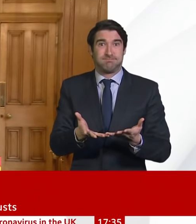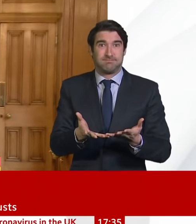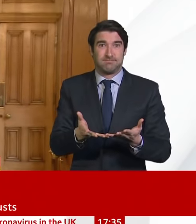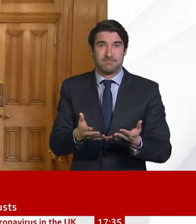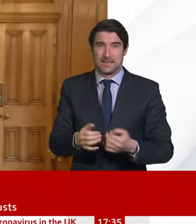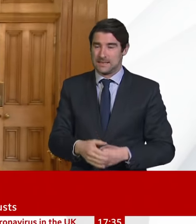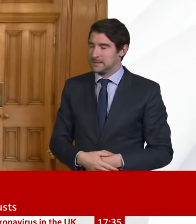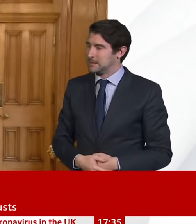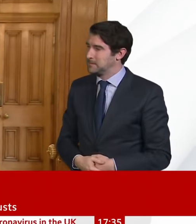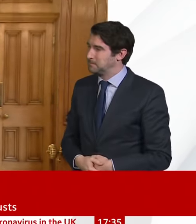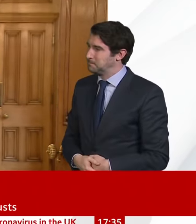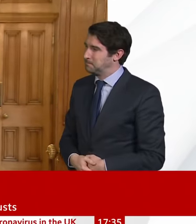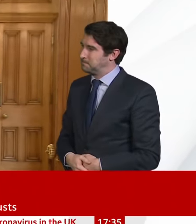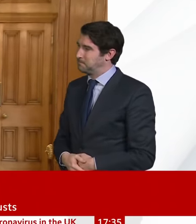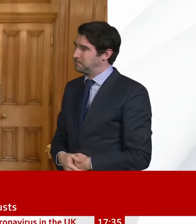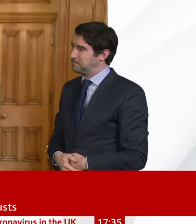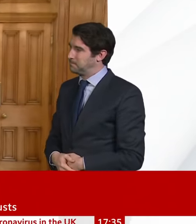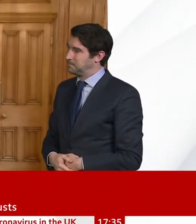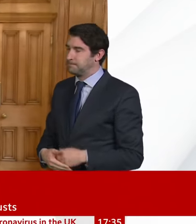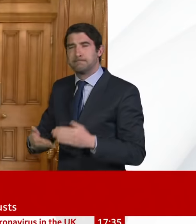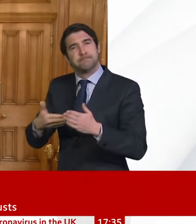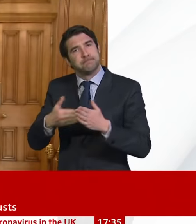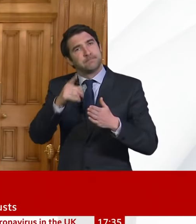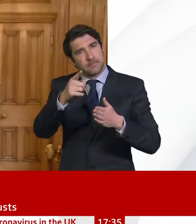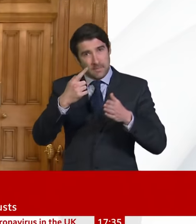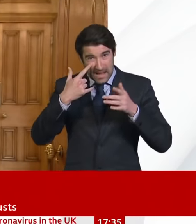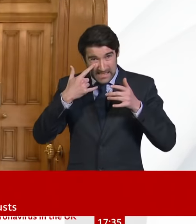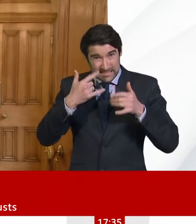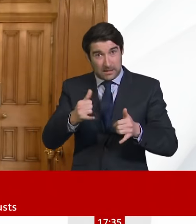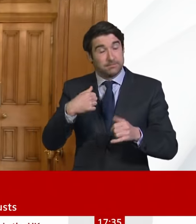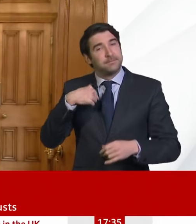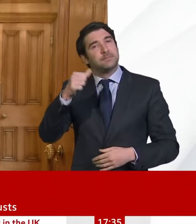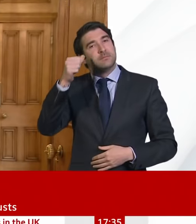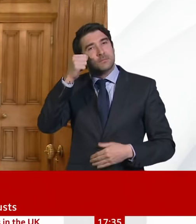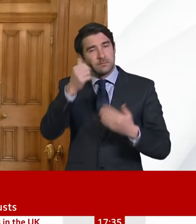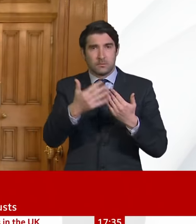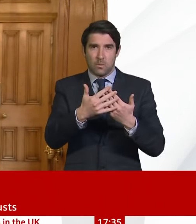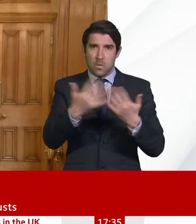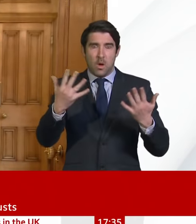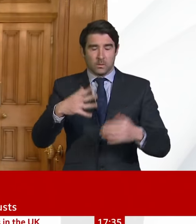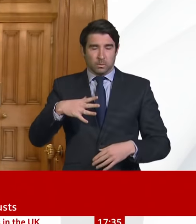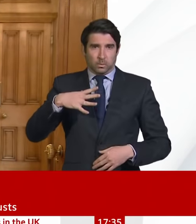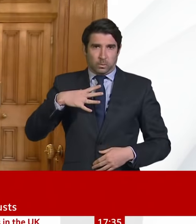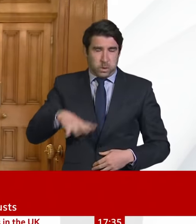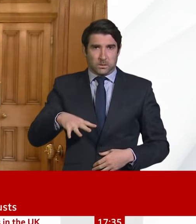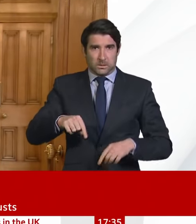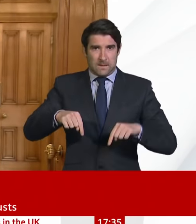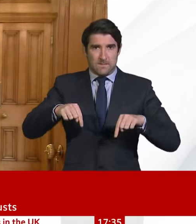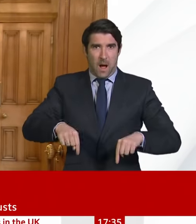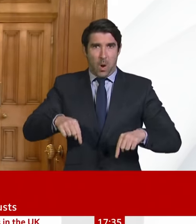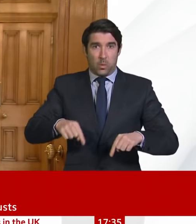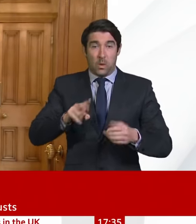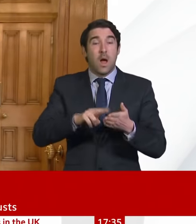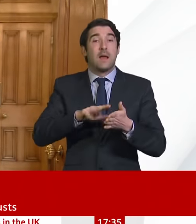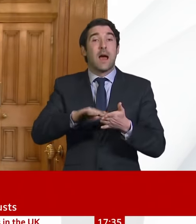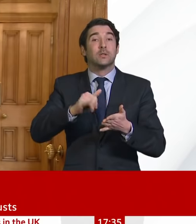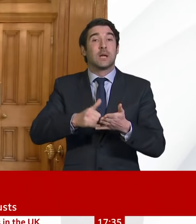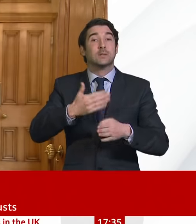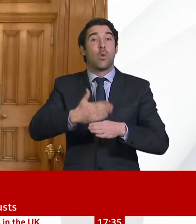back to the front line. Of course I do. But I took the decision that the first priority has to be